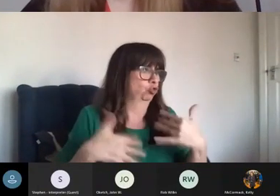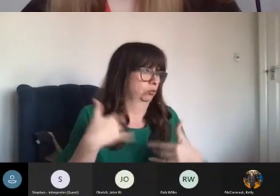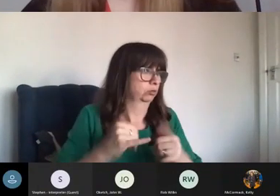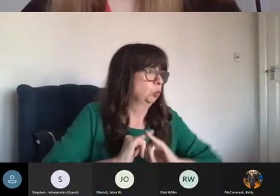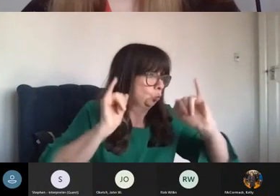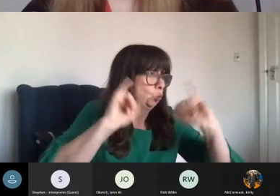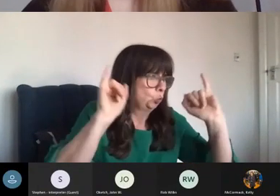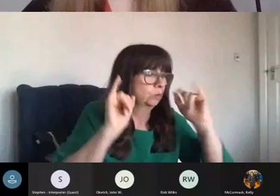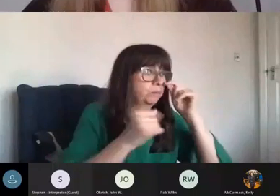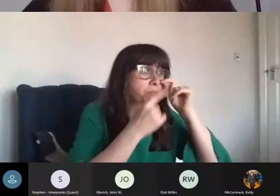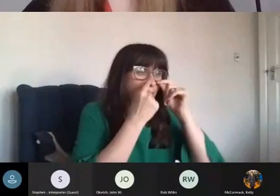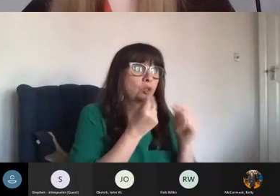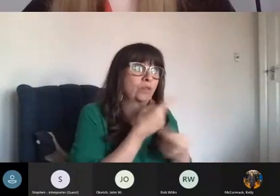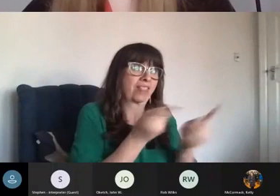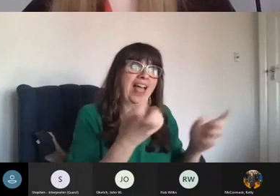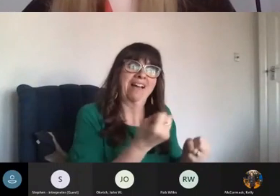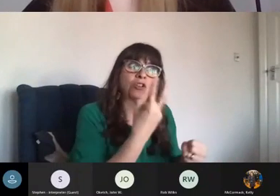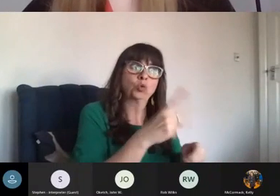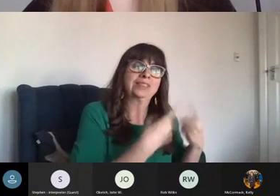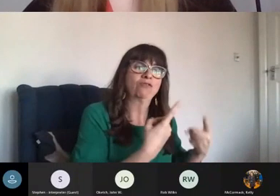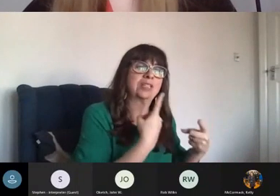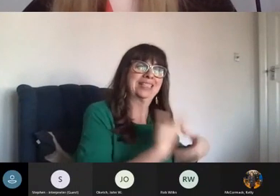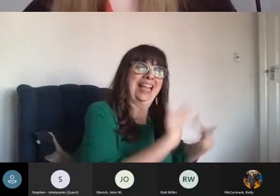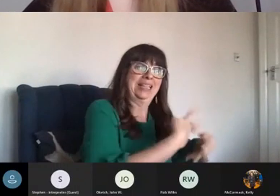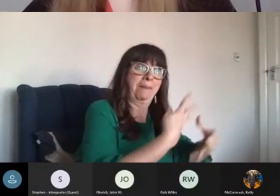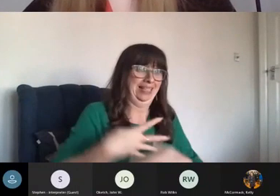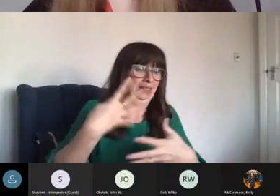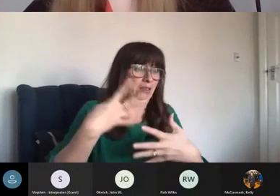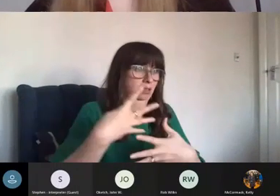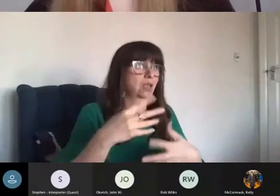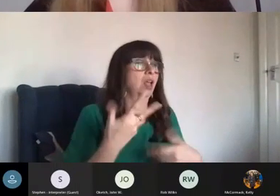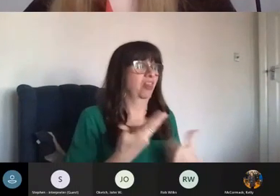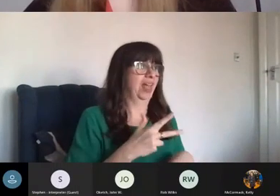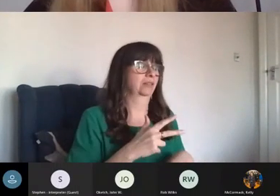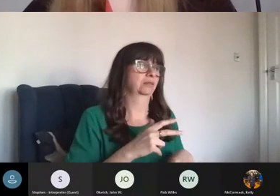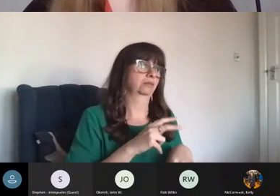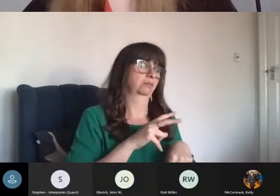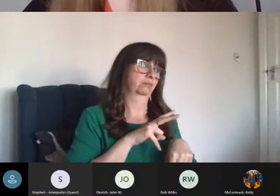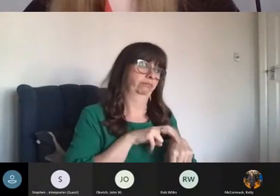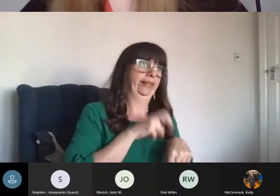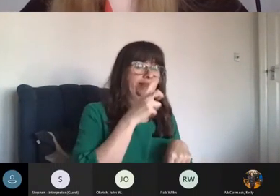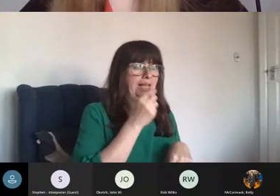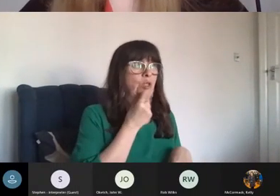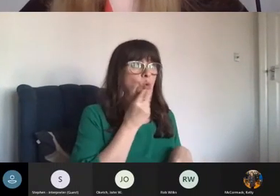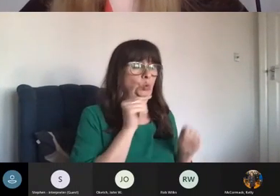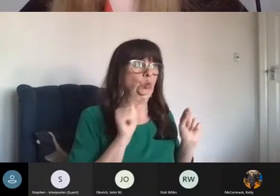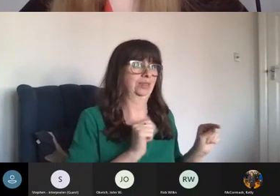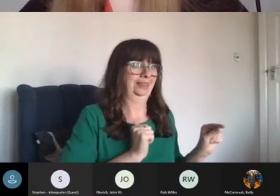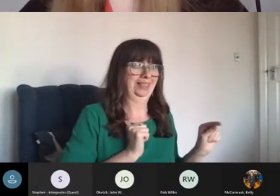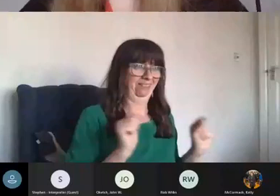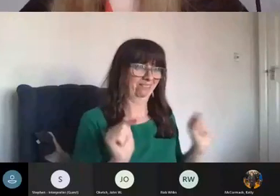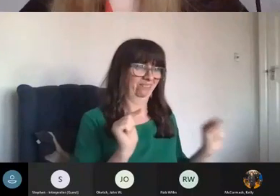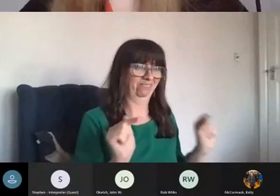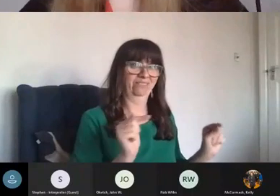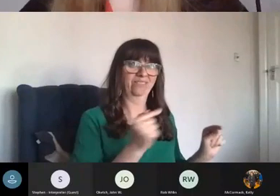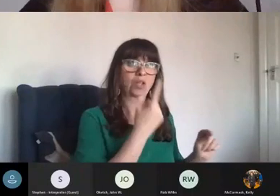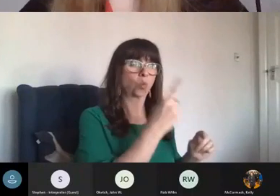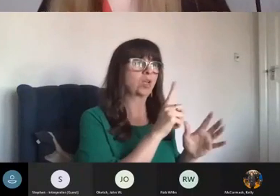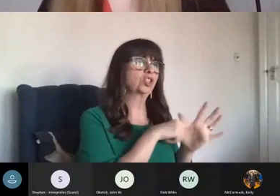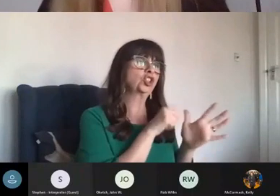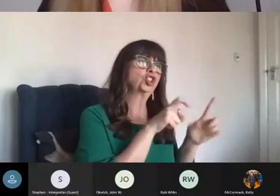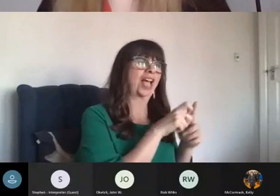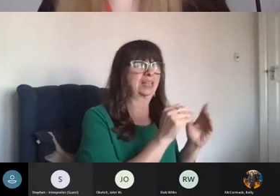now two different databases that law enforcement can use for these comparisons. So one is what I mentioned, the GEDmatch, which